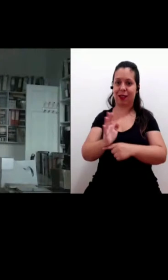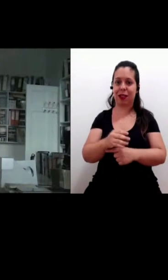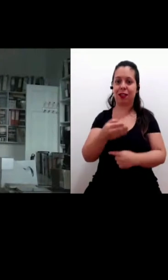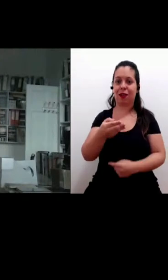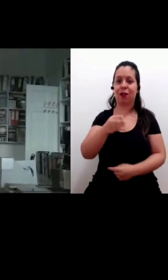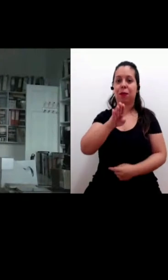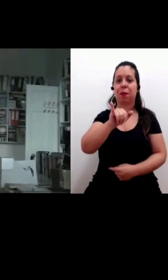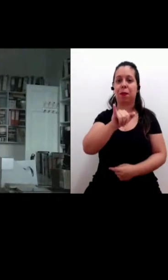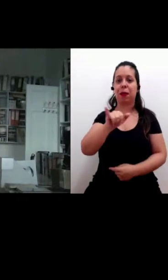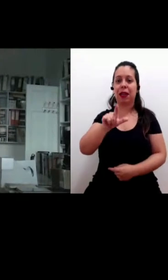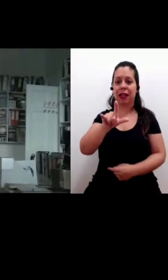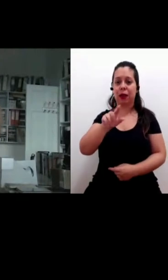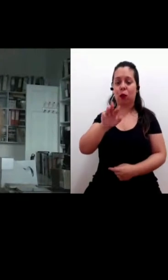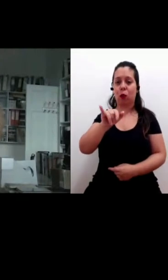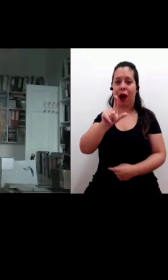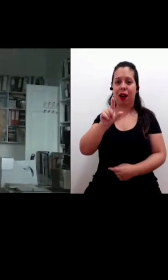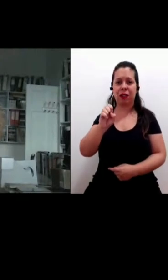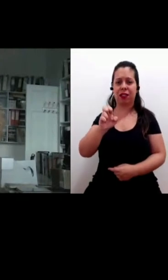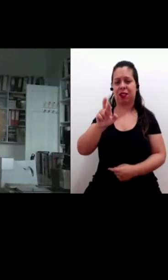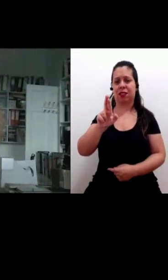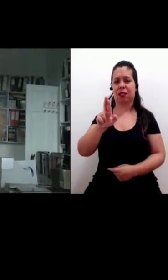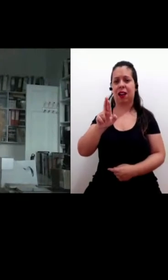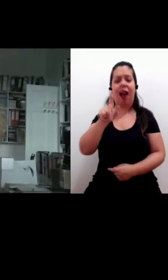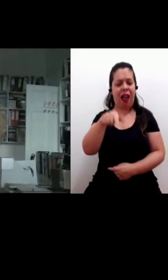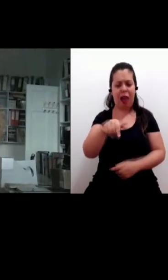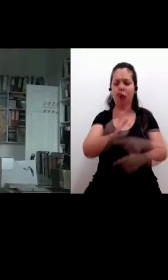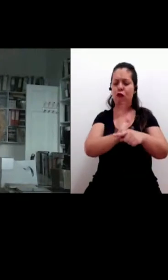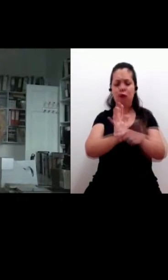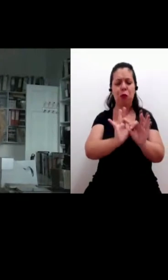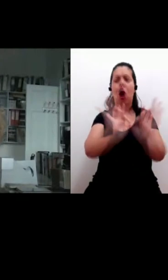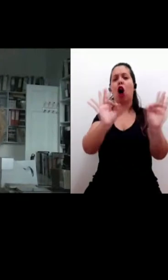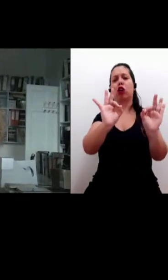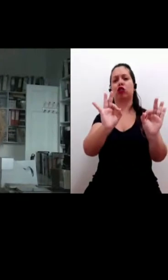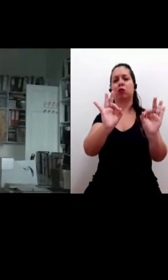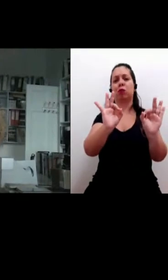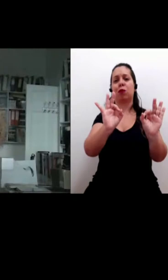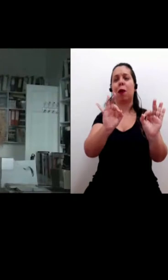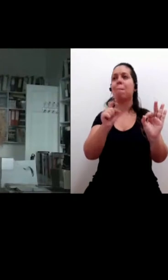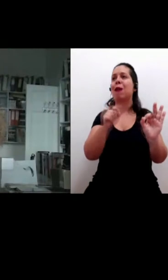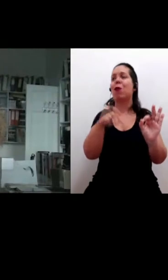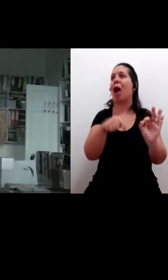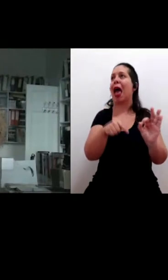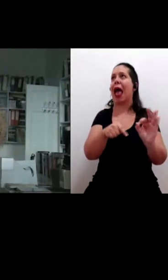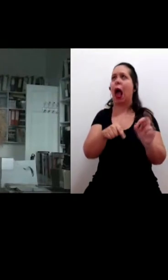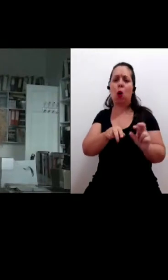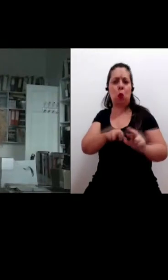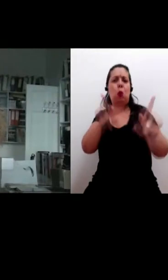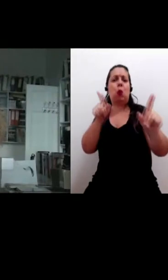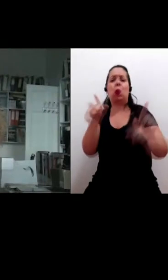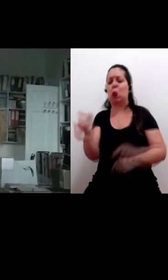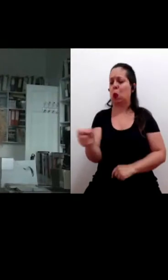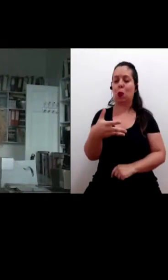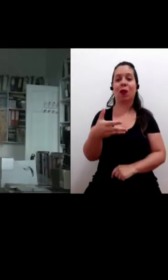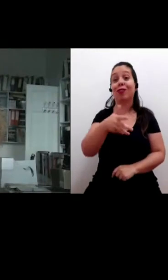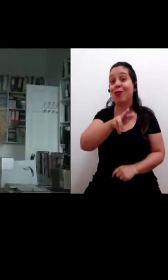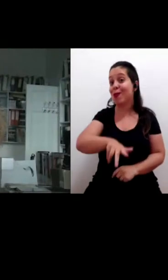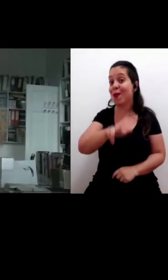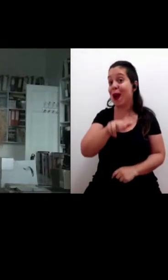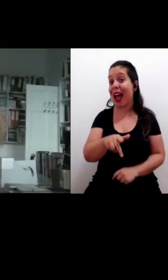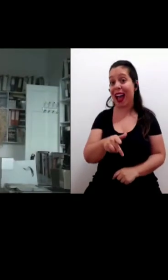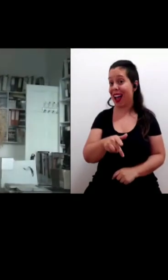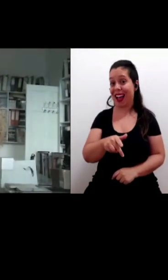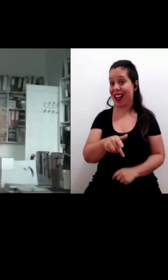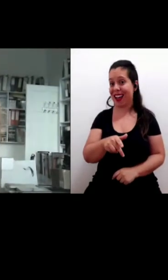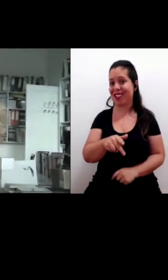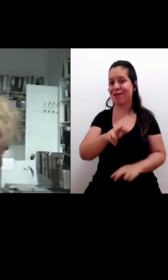Apartment if it's a masterpiece, but it's not a groundbreaking film. And I think you have something